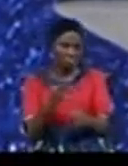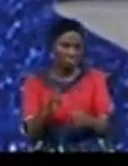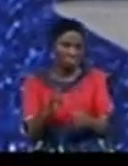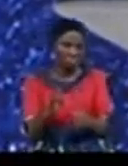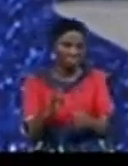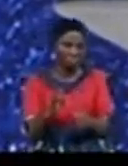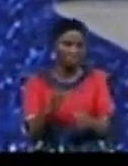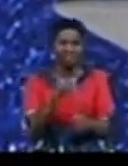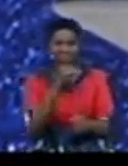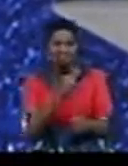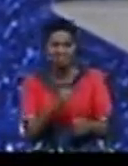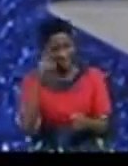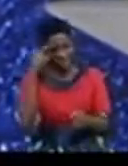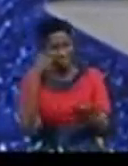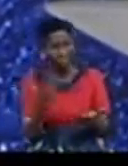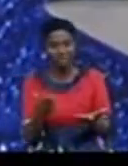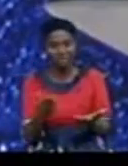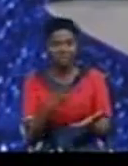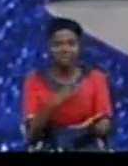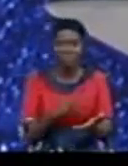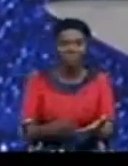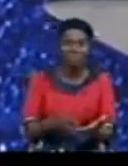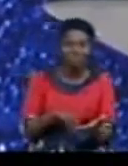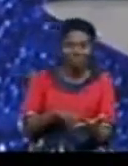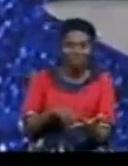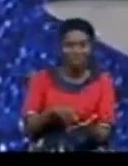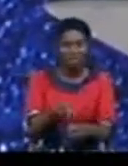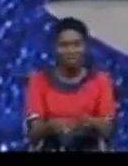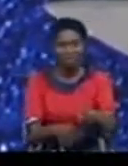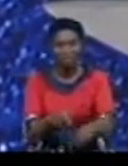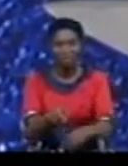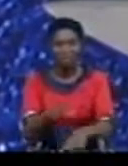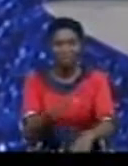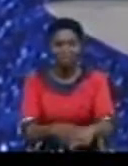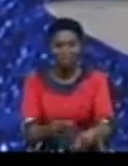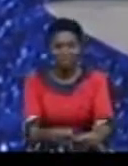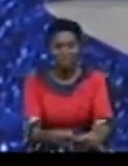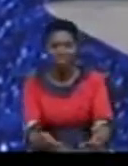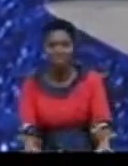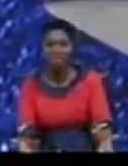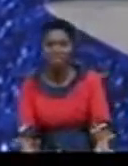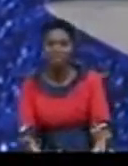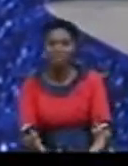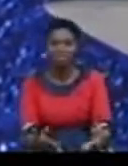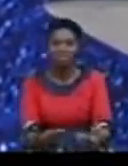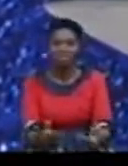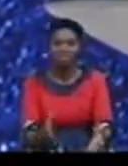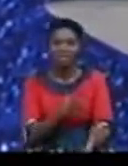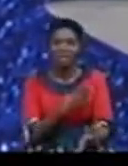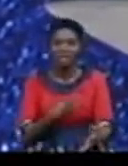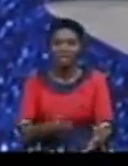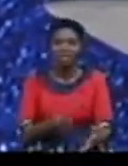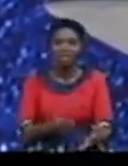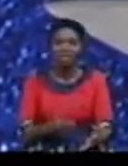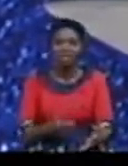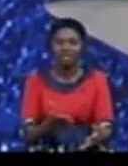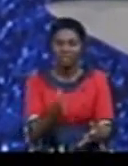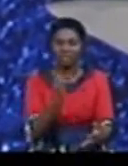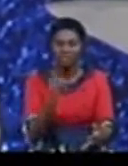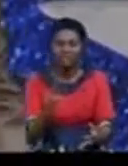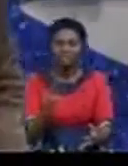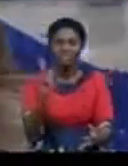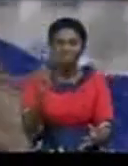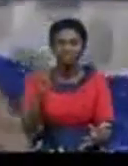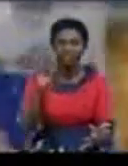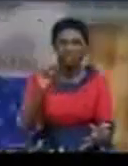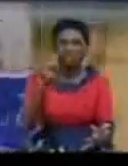wooden kind of patch, and there were small roller, rubber tires under that thing. And